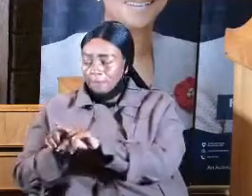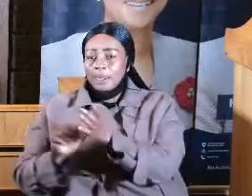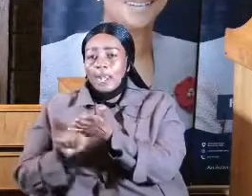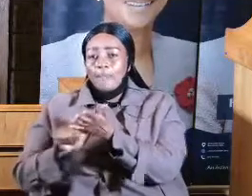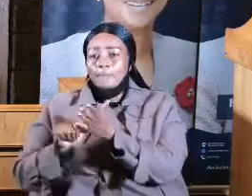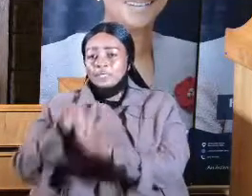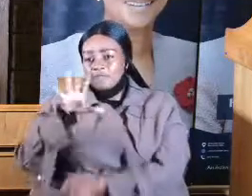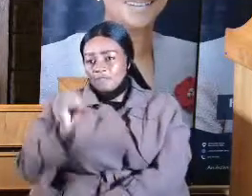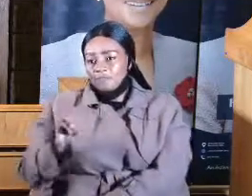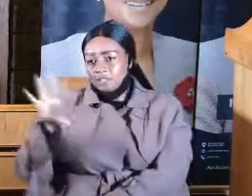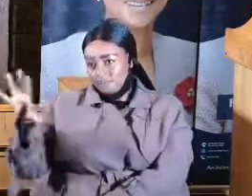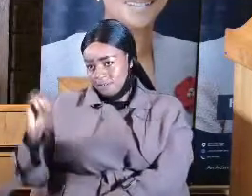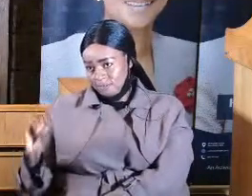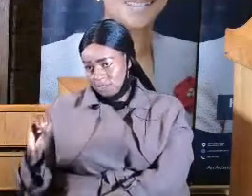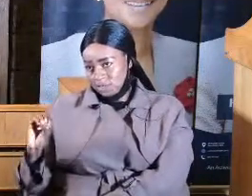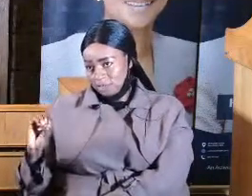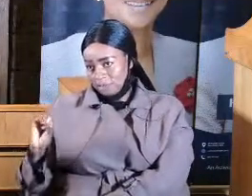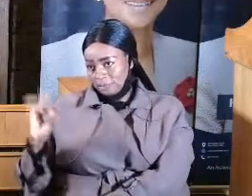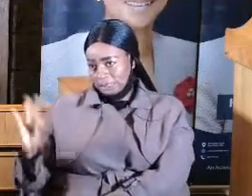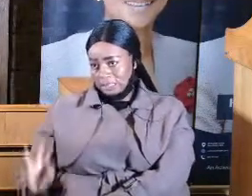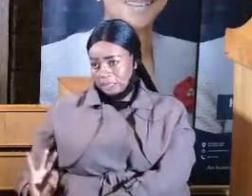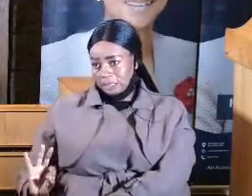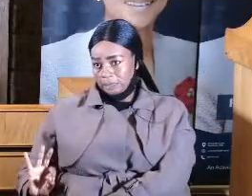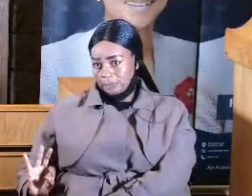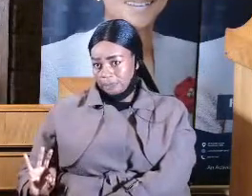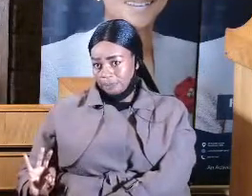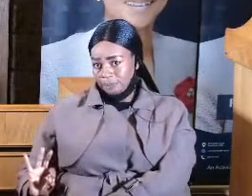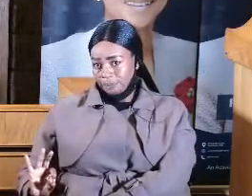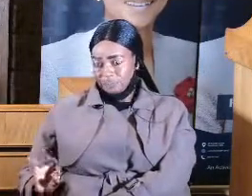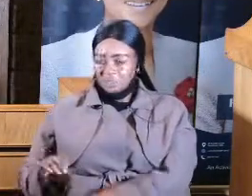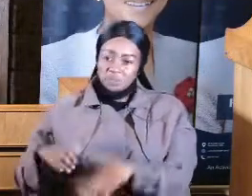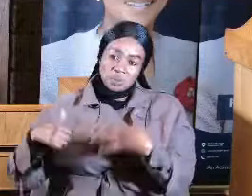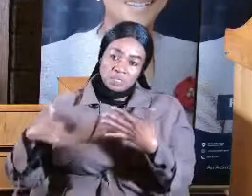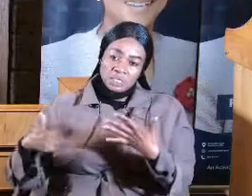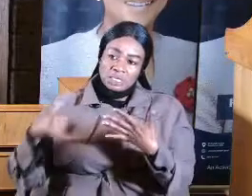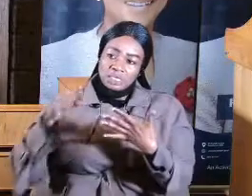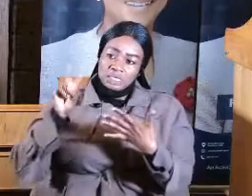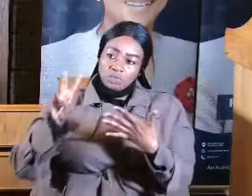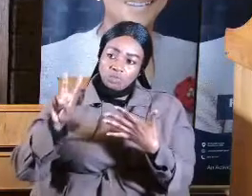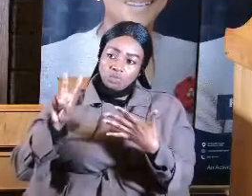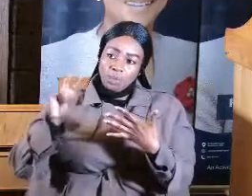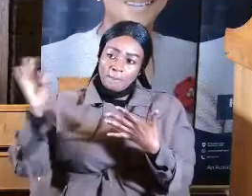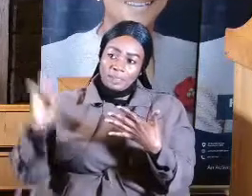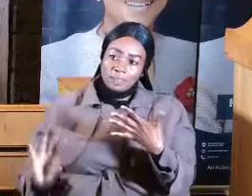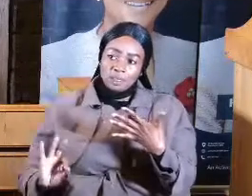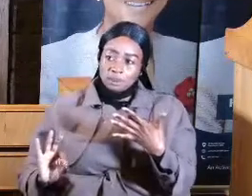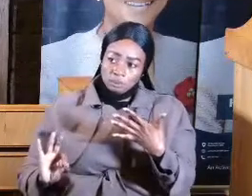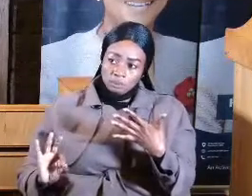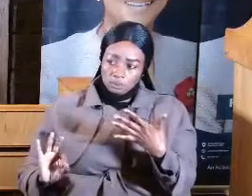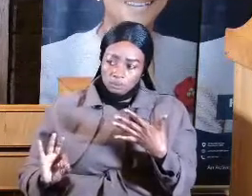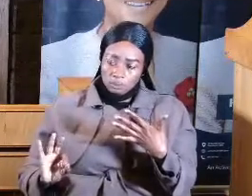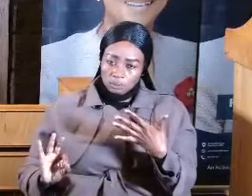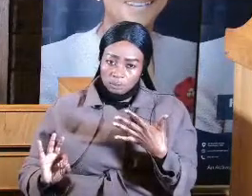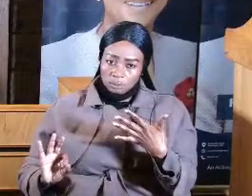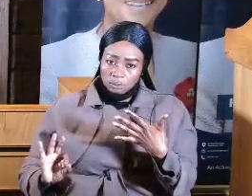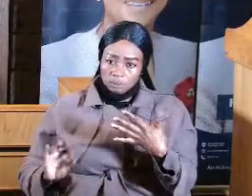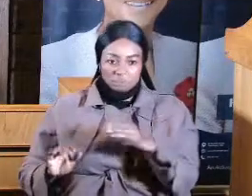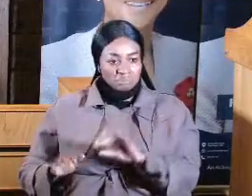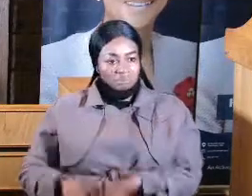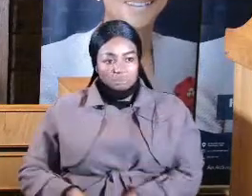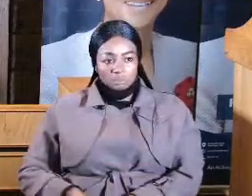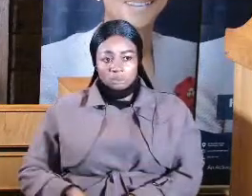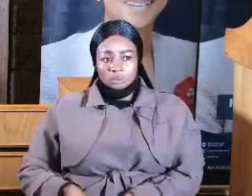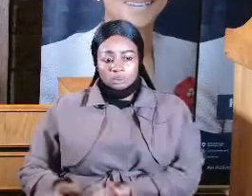females on senior management, which is 62, it was, yes. Other